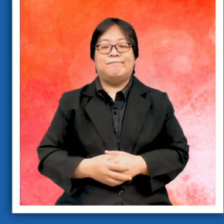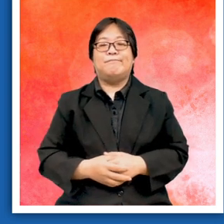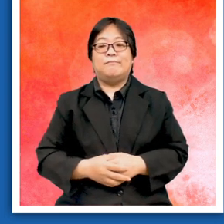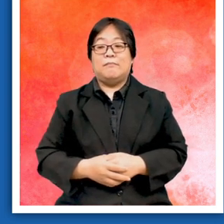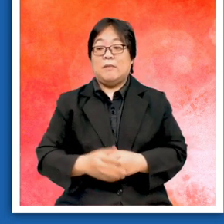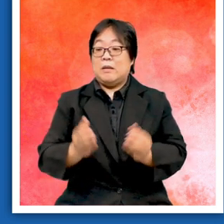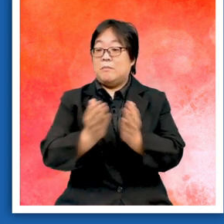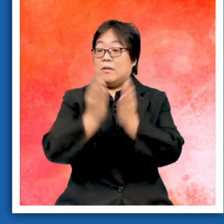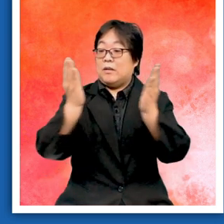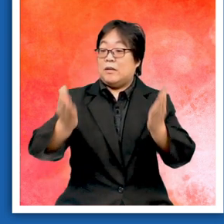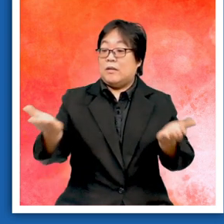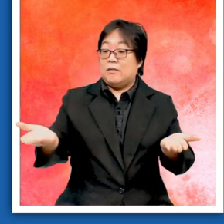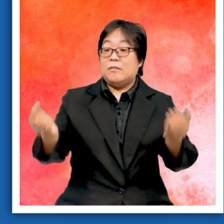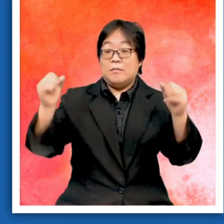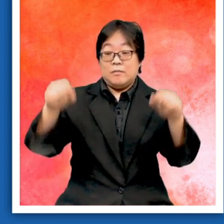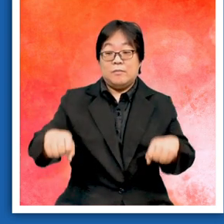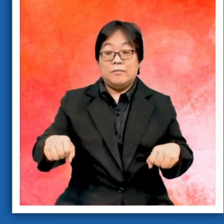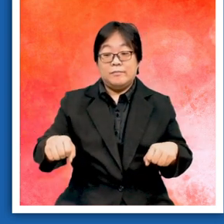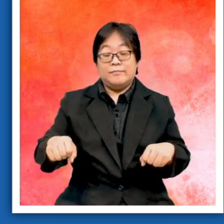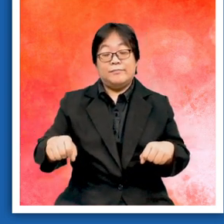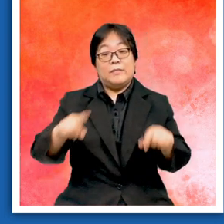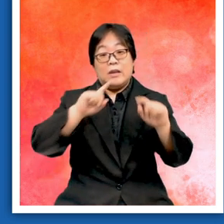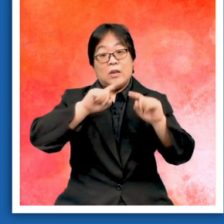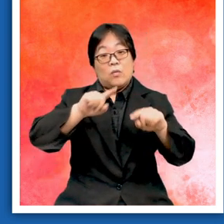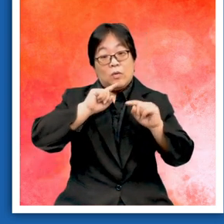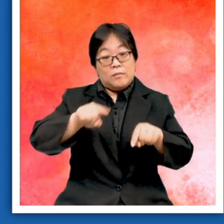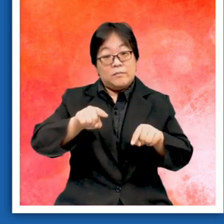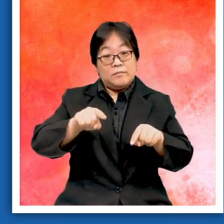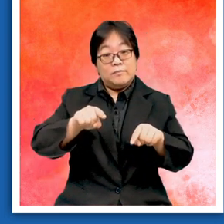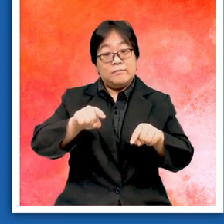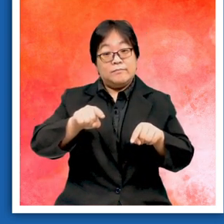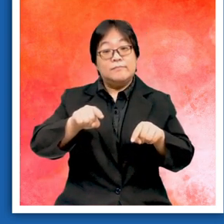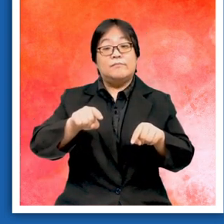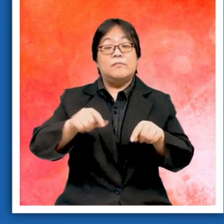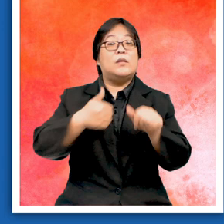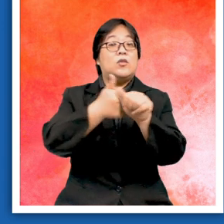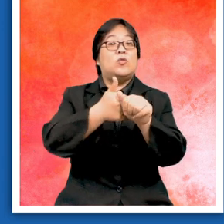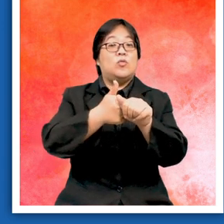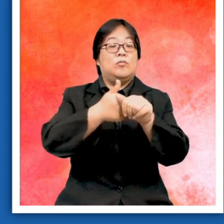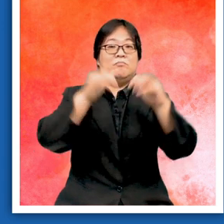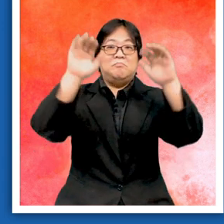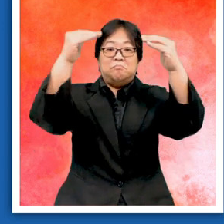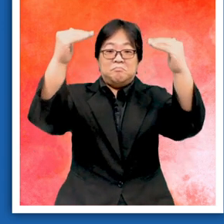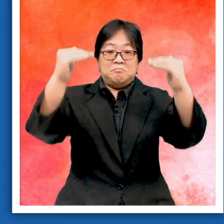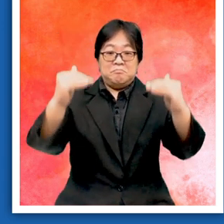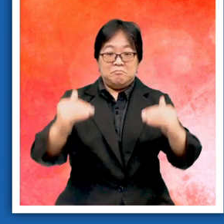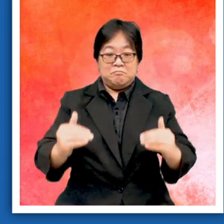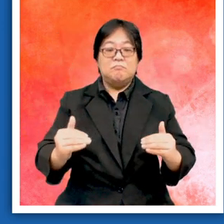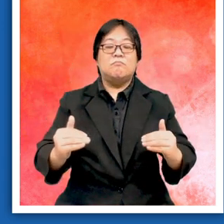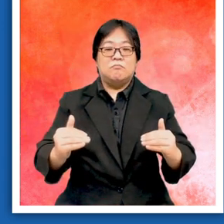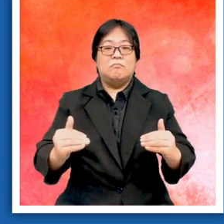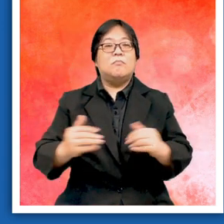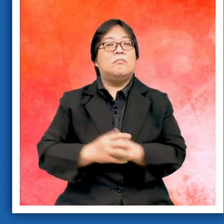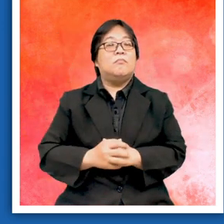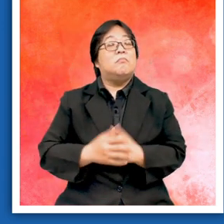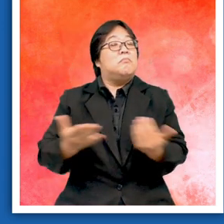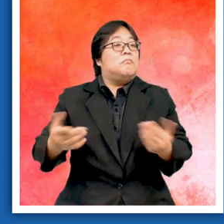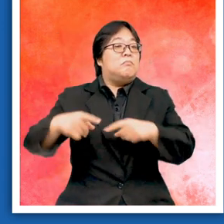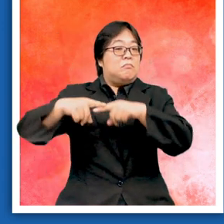Student can answer in the provided space, or depends on